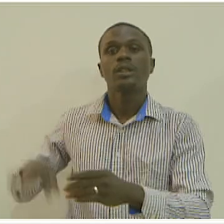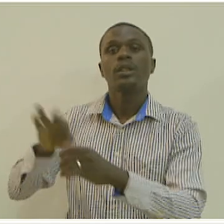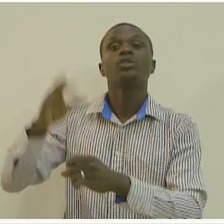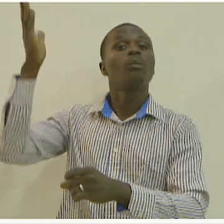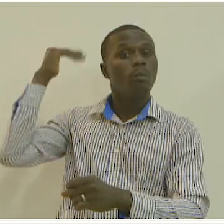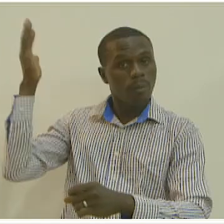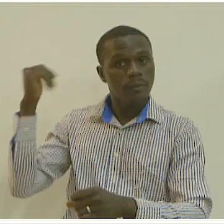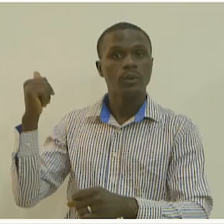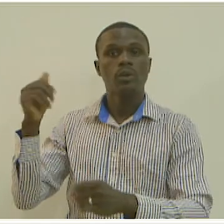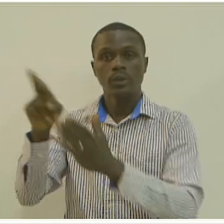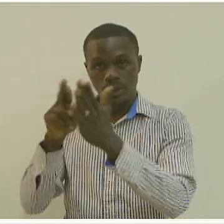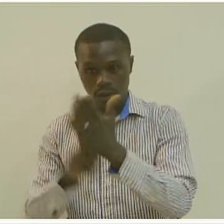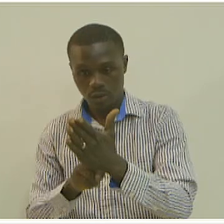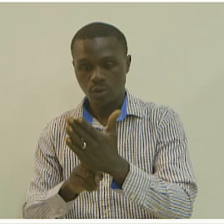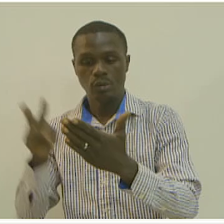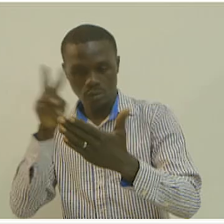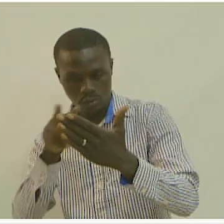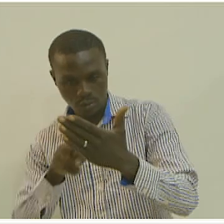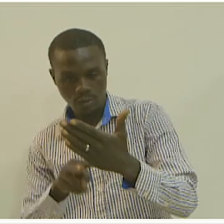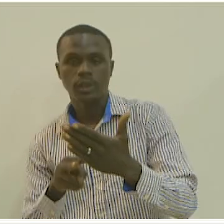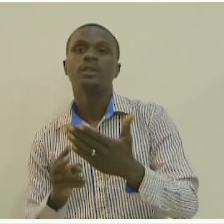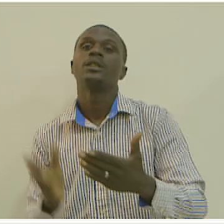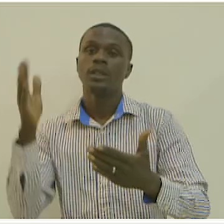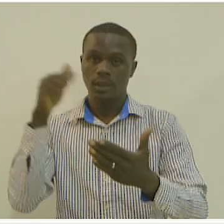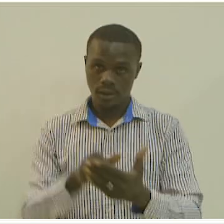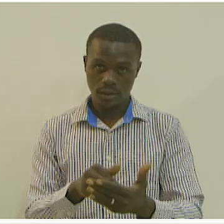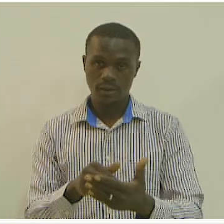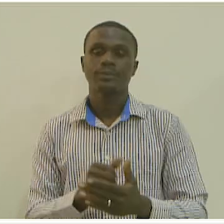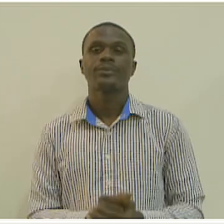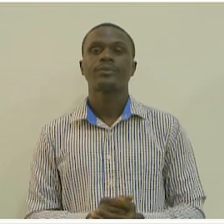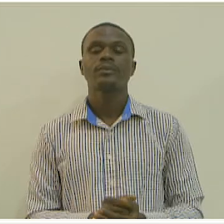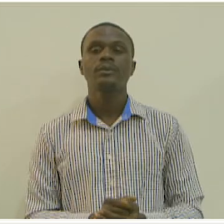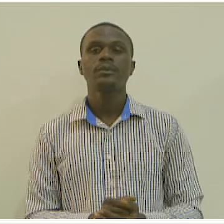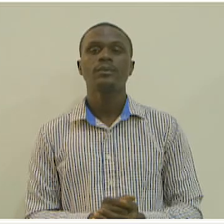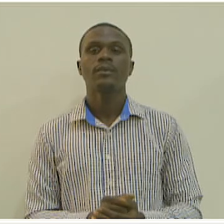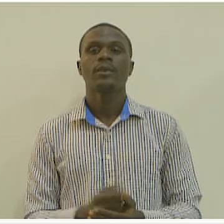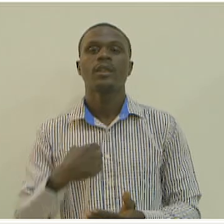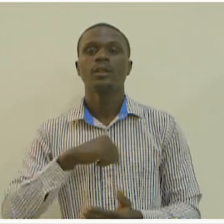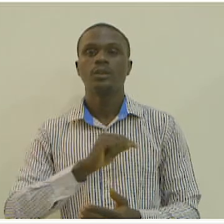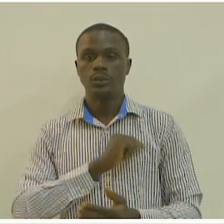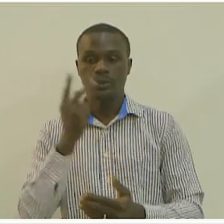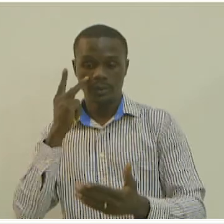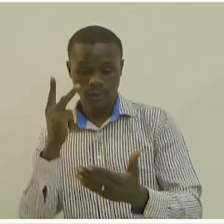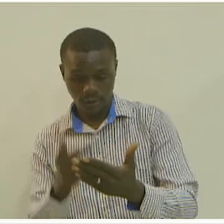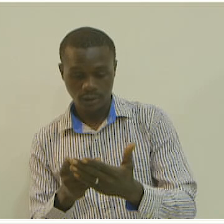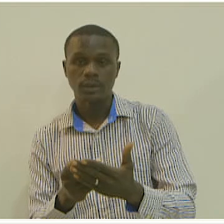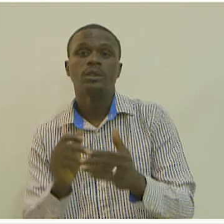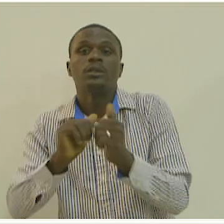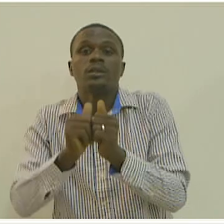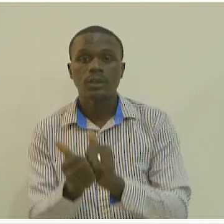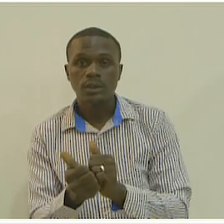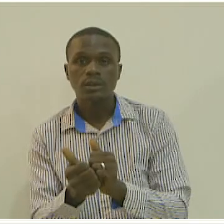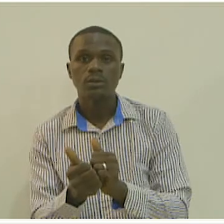shipment, tallying, and announcement of elections result. We get for look at the procedures for certification and publication of